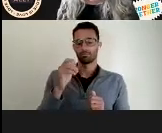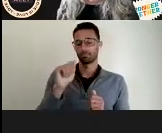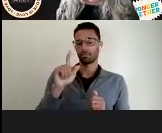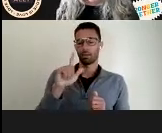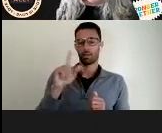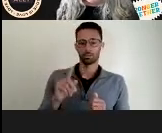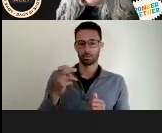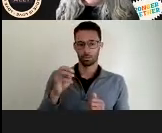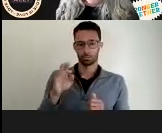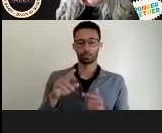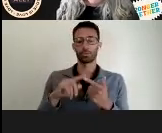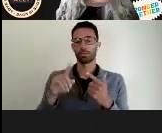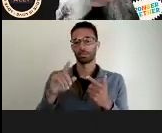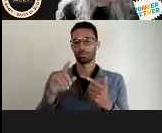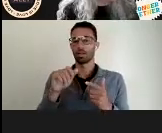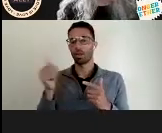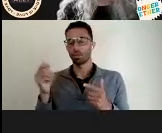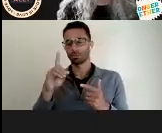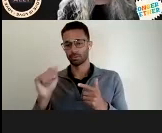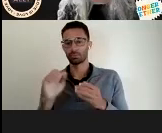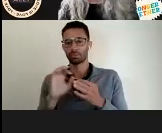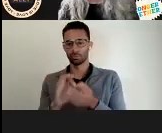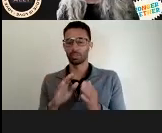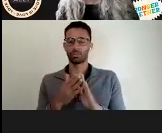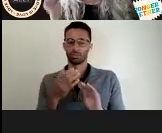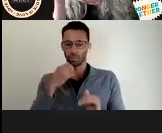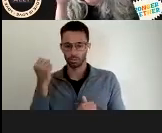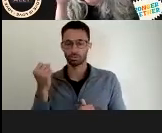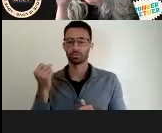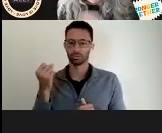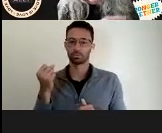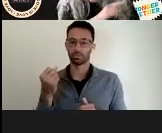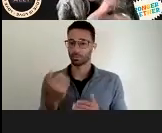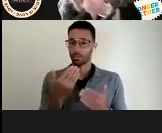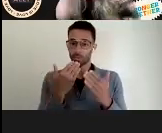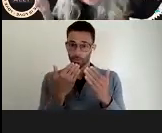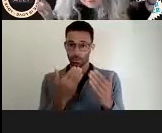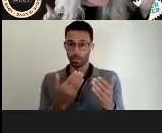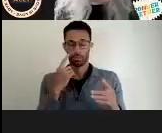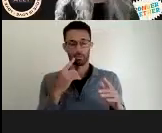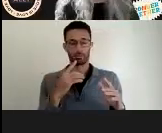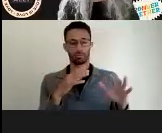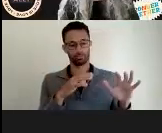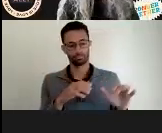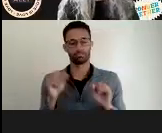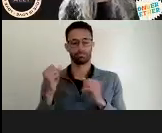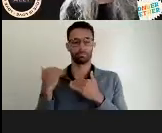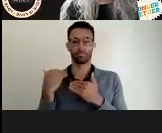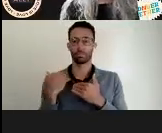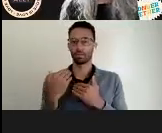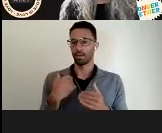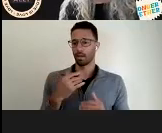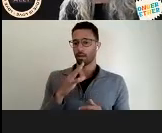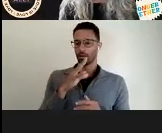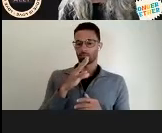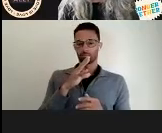truly appreciate you taking the reins. So we want you, and I'm talking to all of you, to join